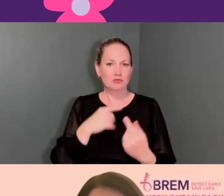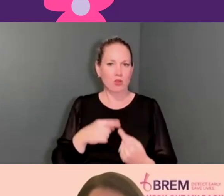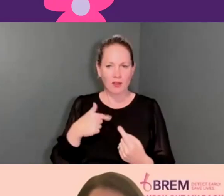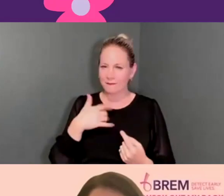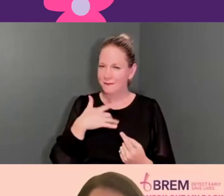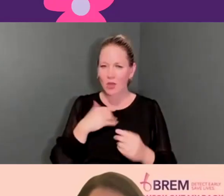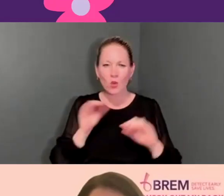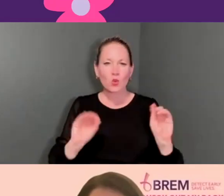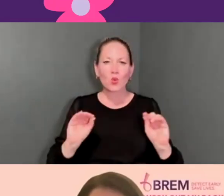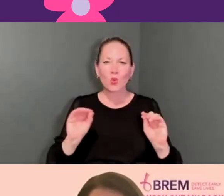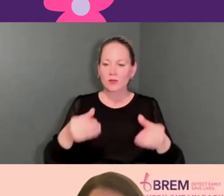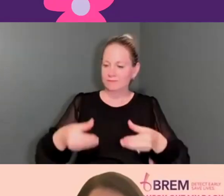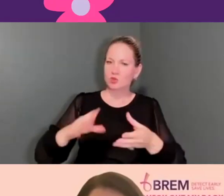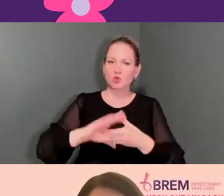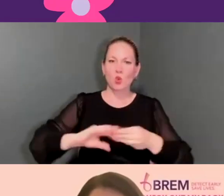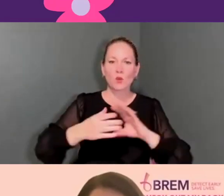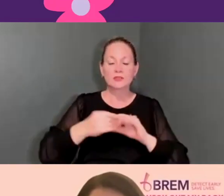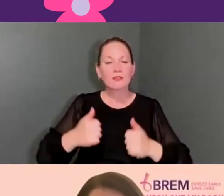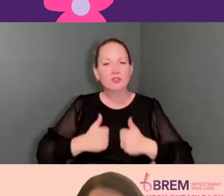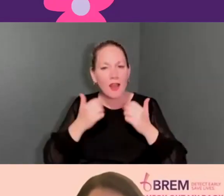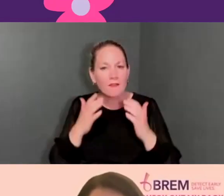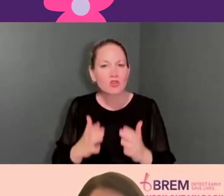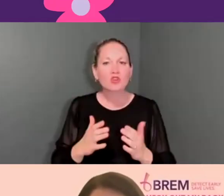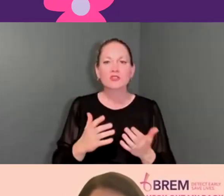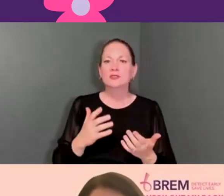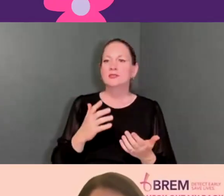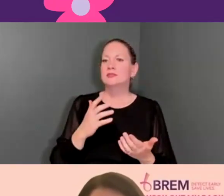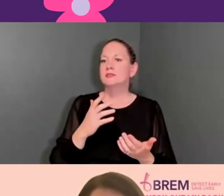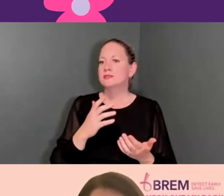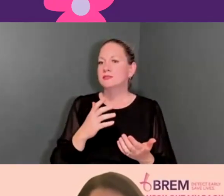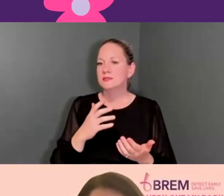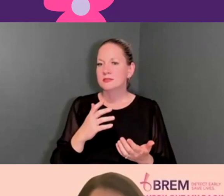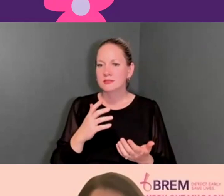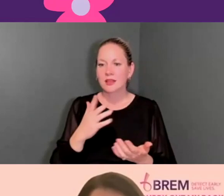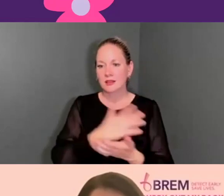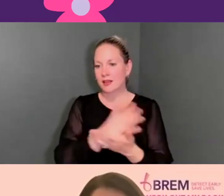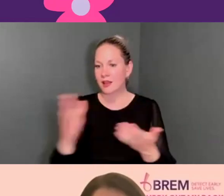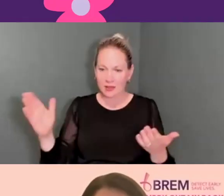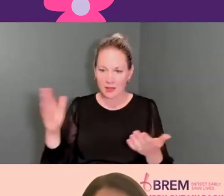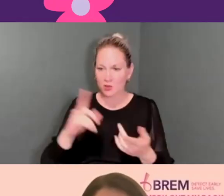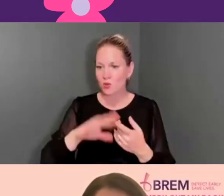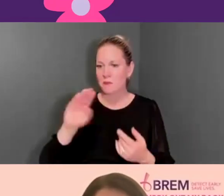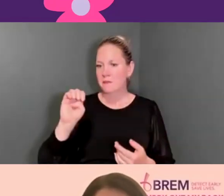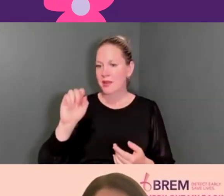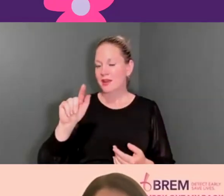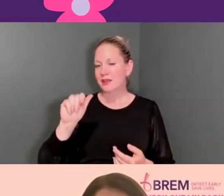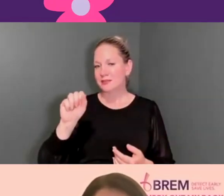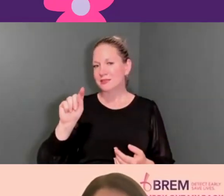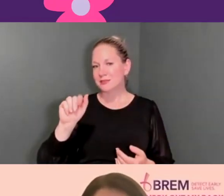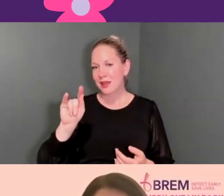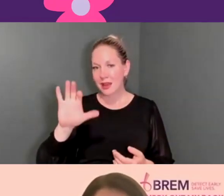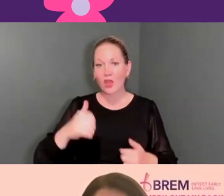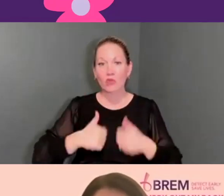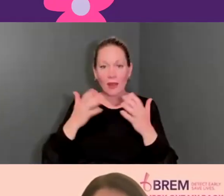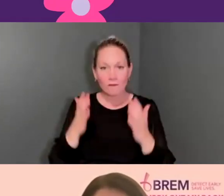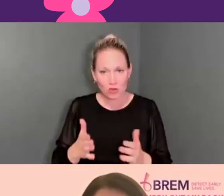stories of survivorship and going through and all the way through to metastatic thrivers. And I wrote it and I